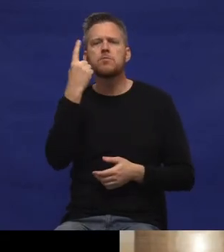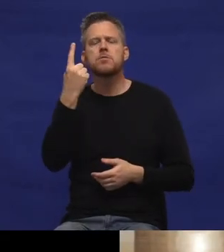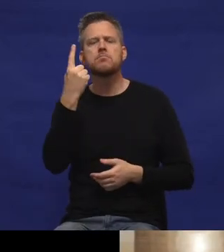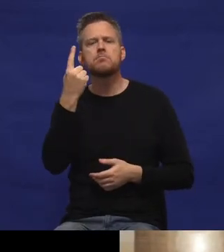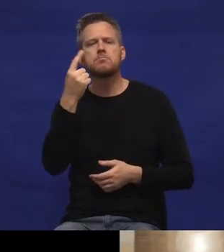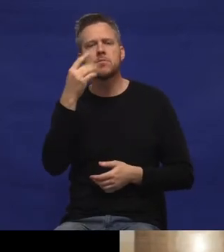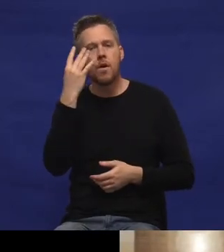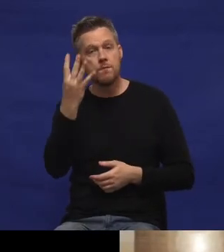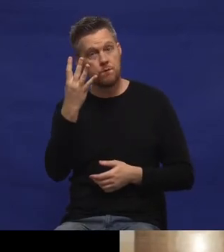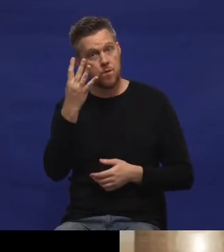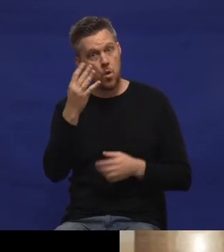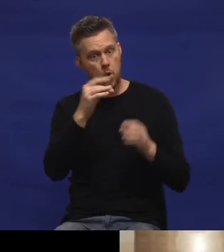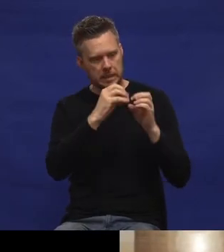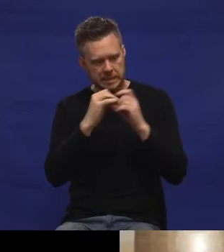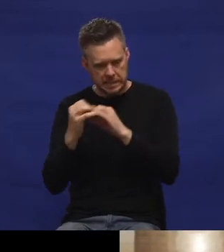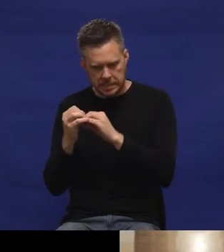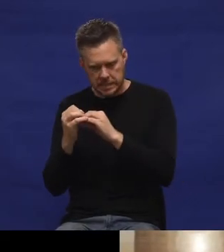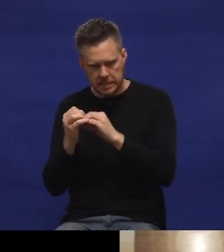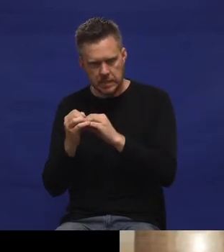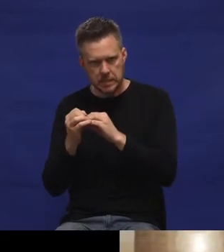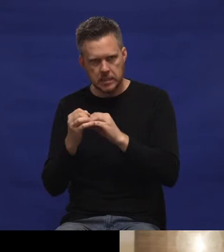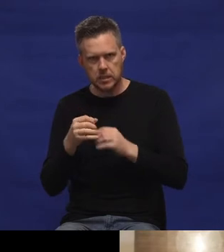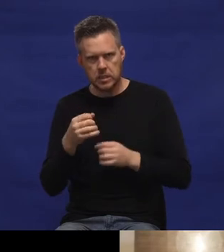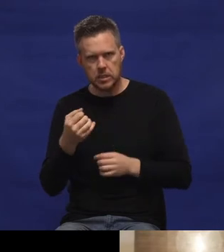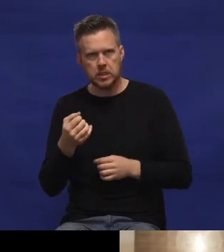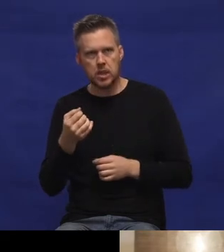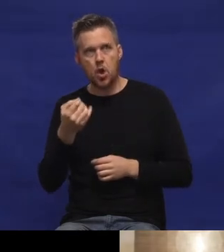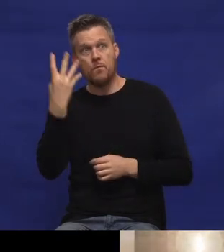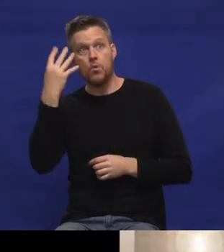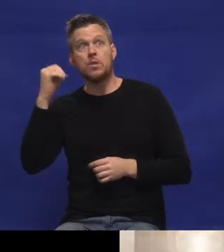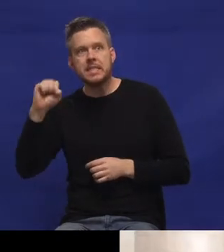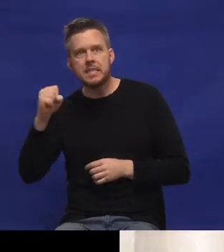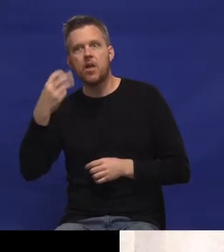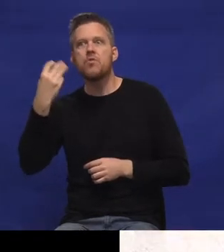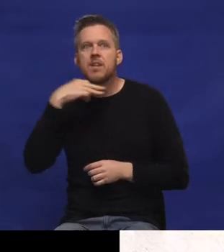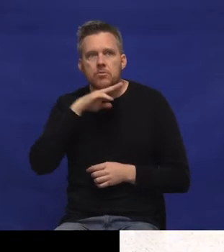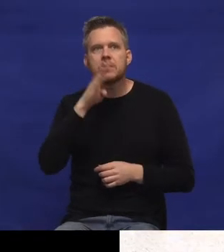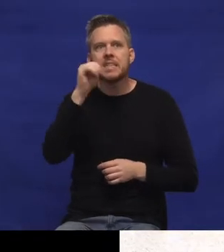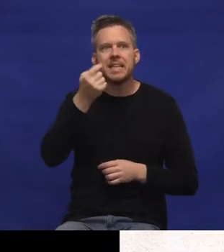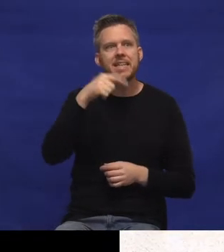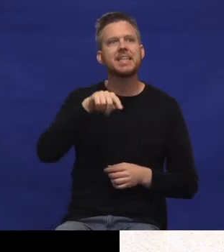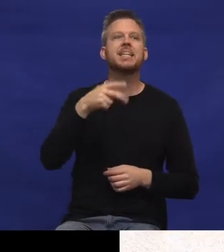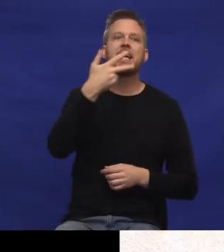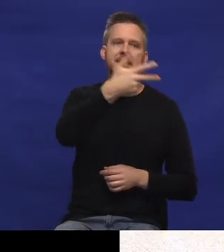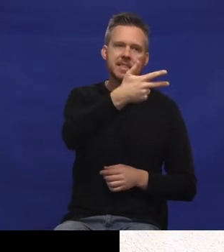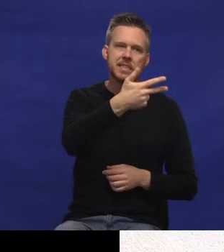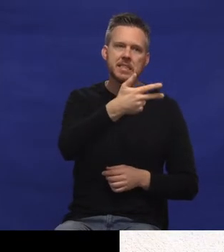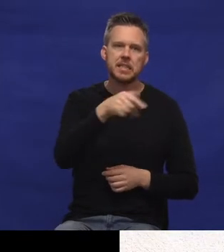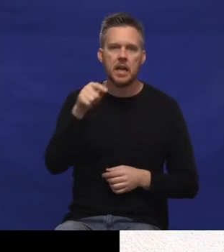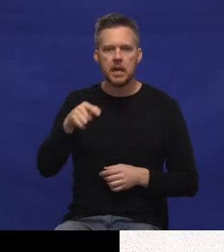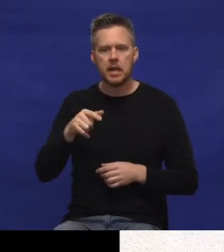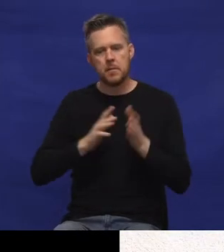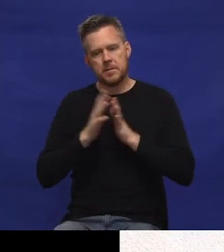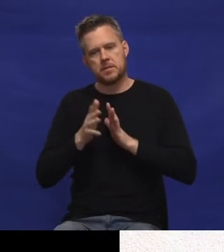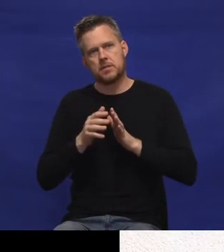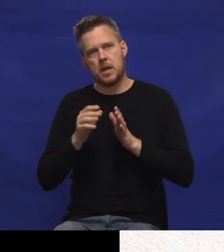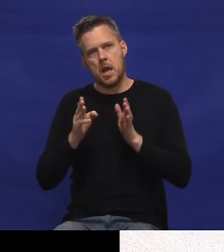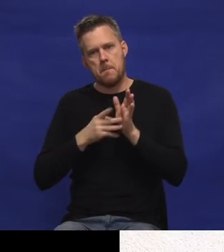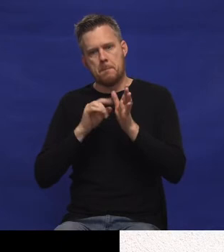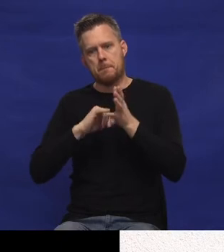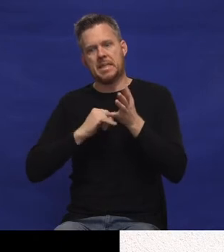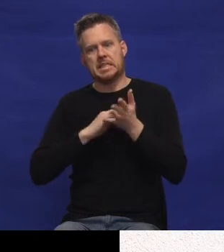up of 4 letters, 40, 300, 10, and 8, totaling 358, and it is the word